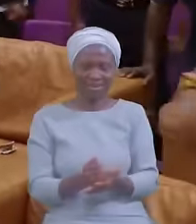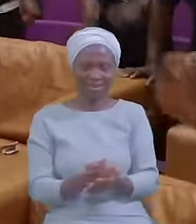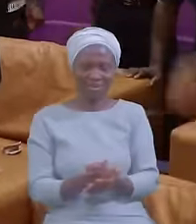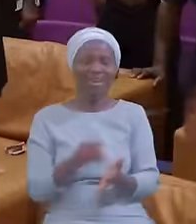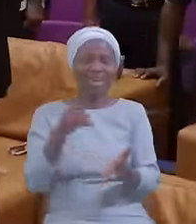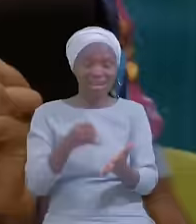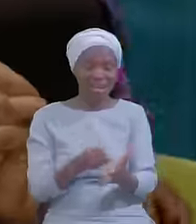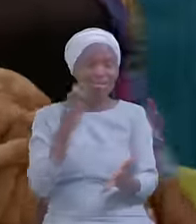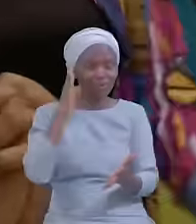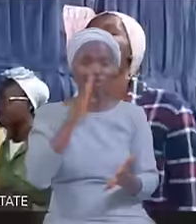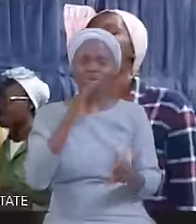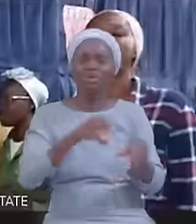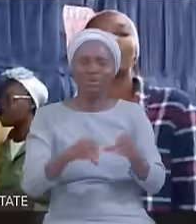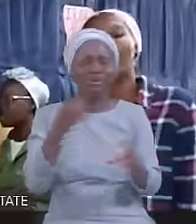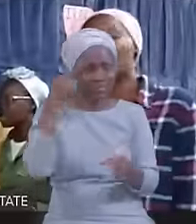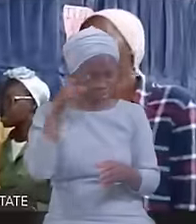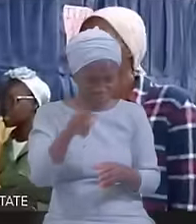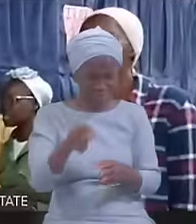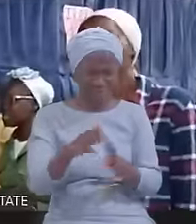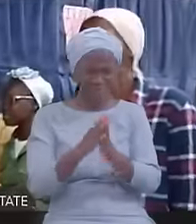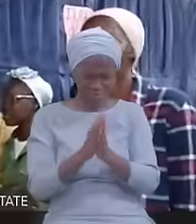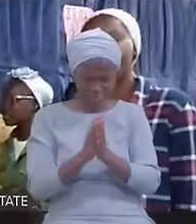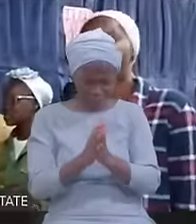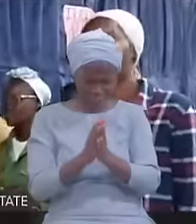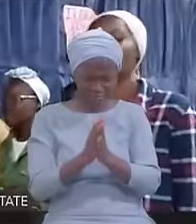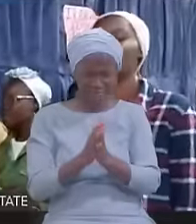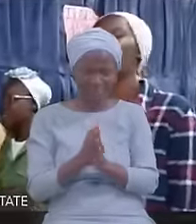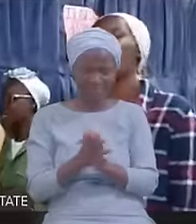It will be done.